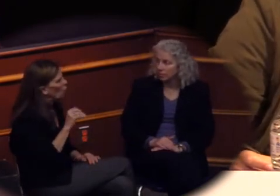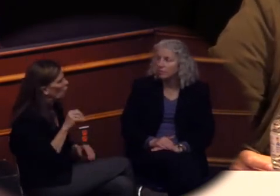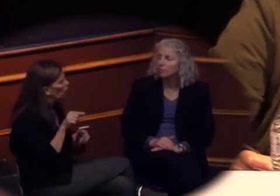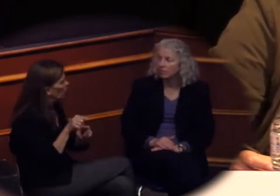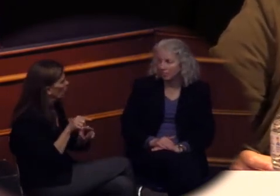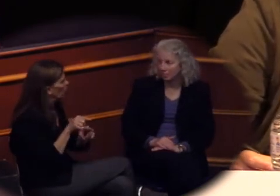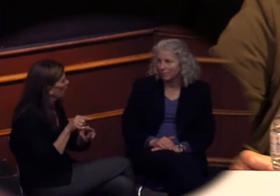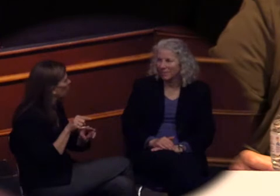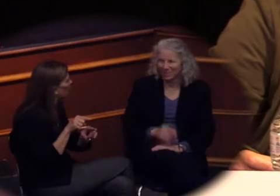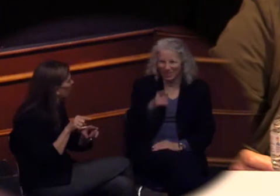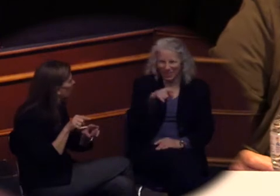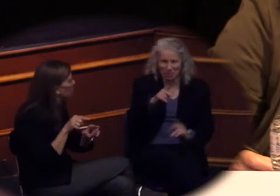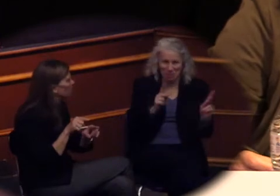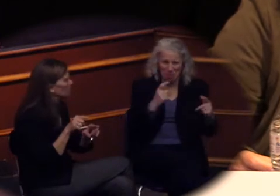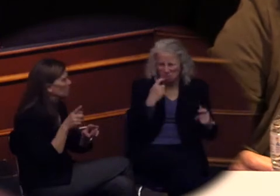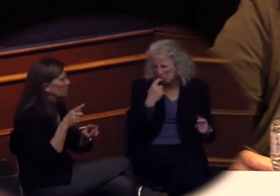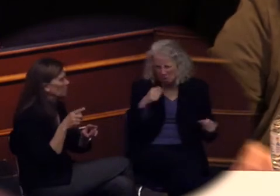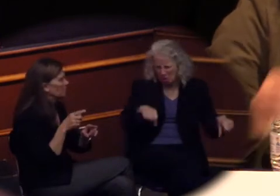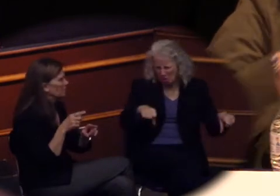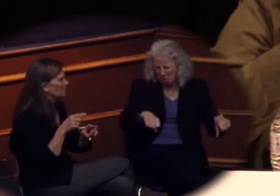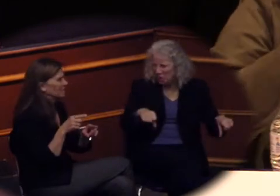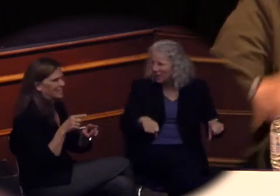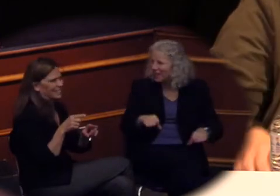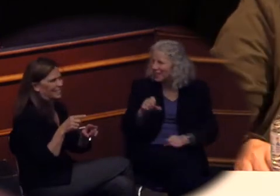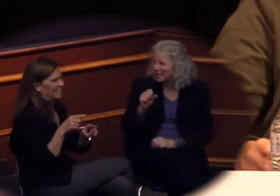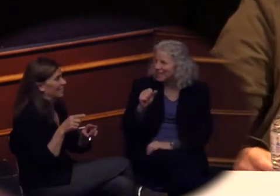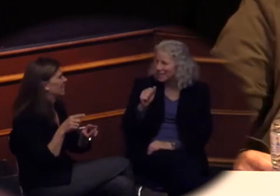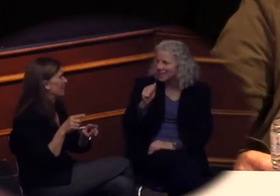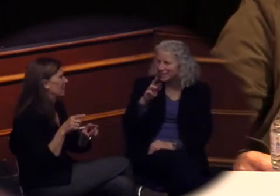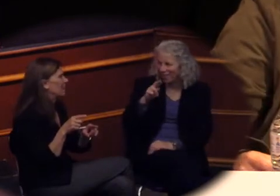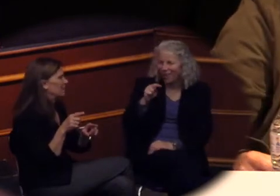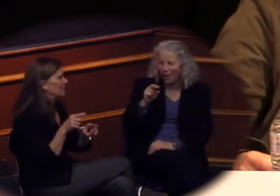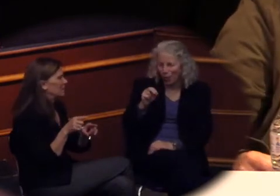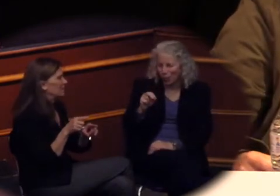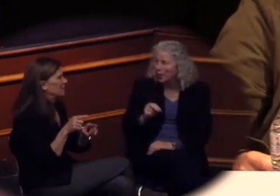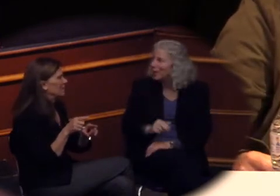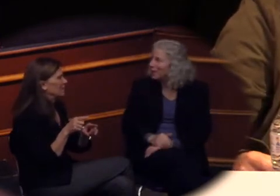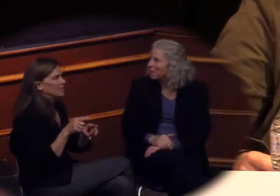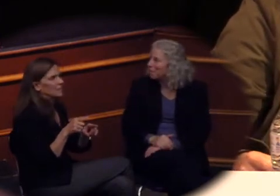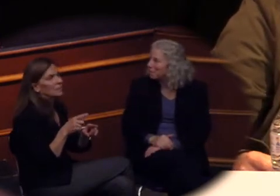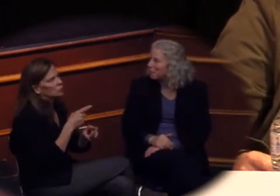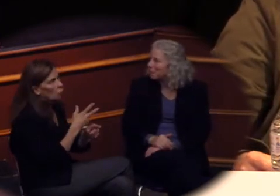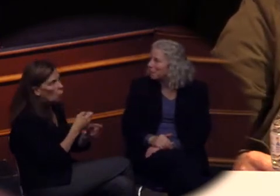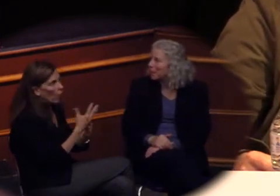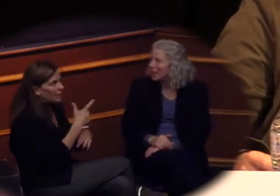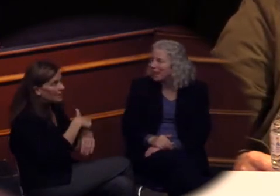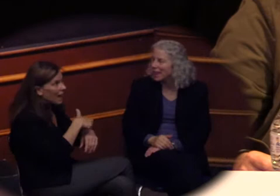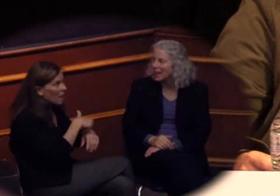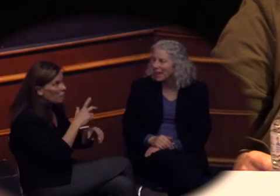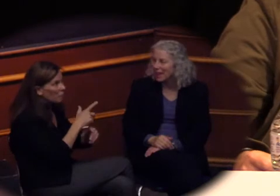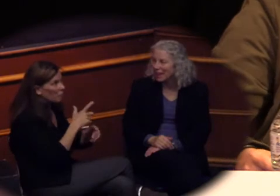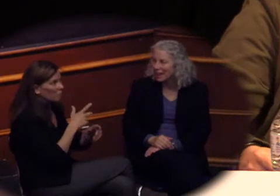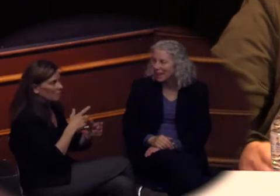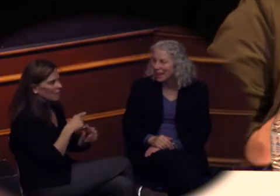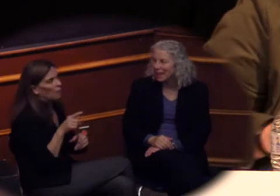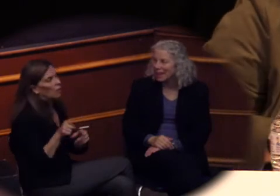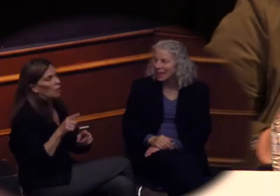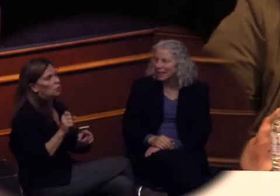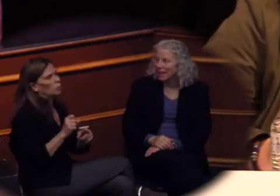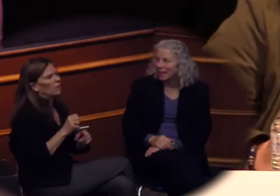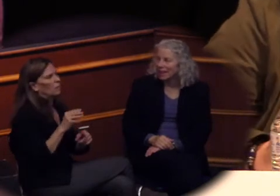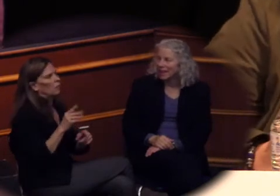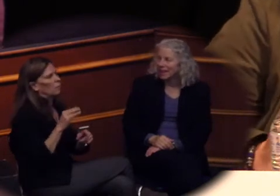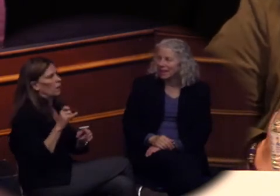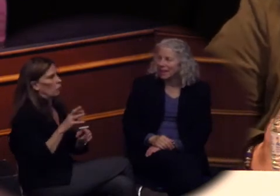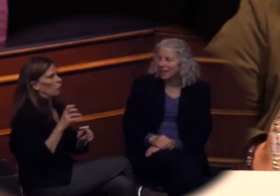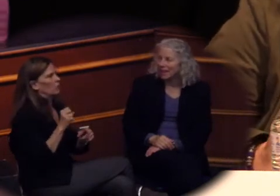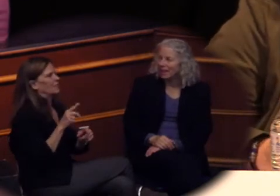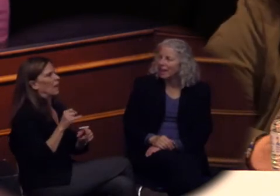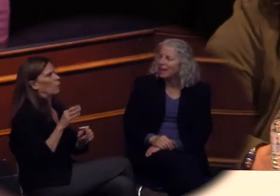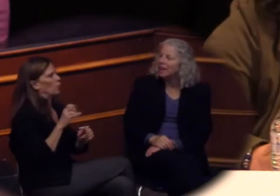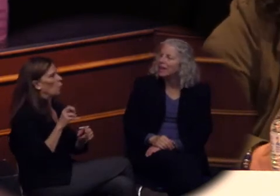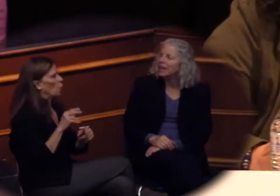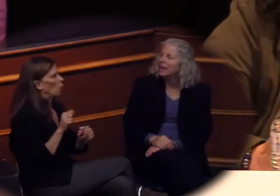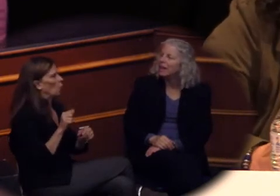against